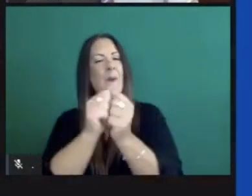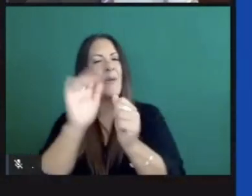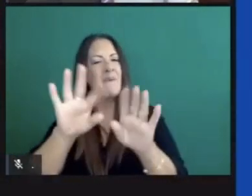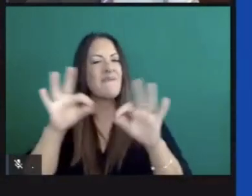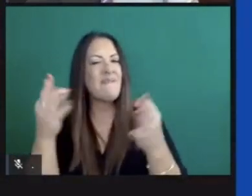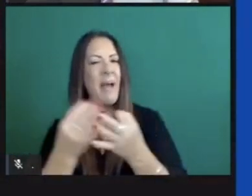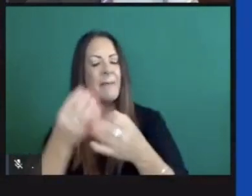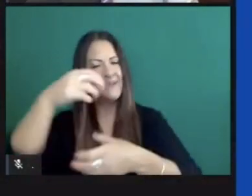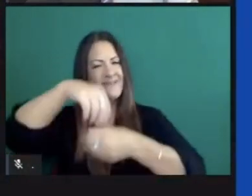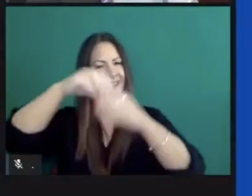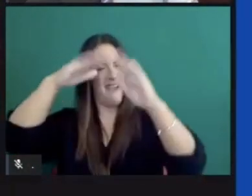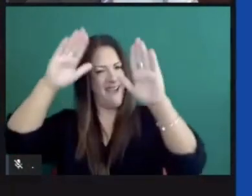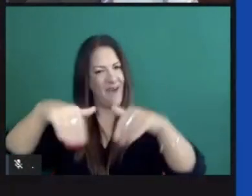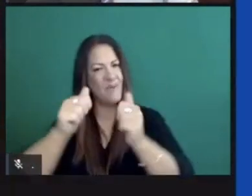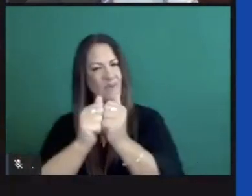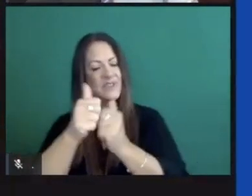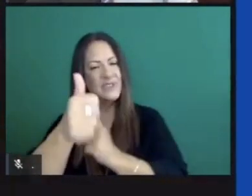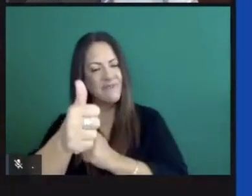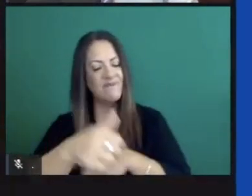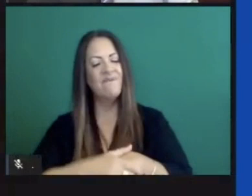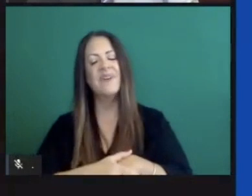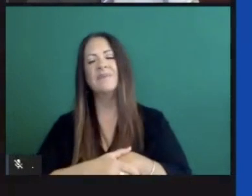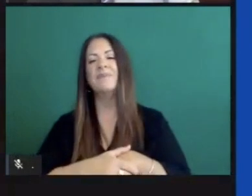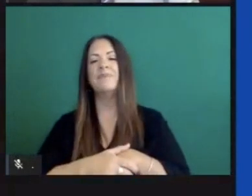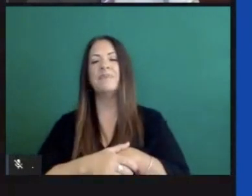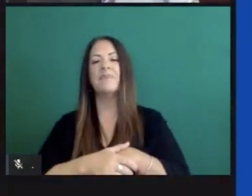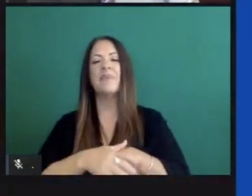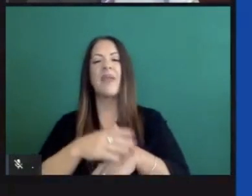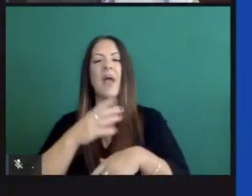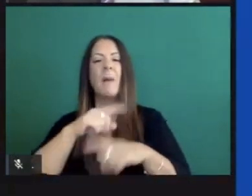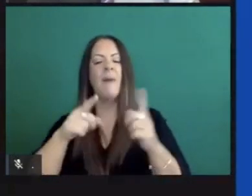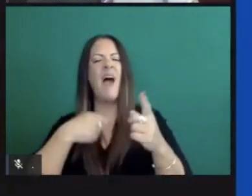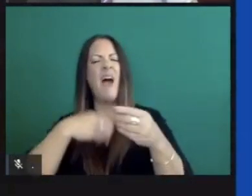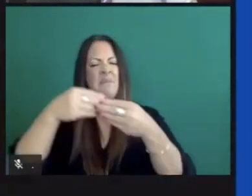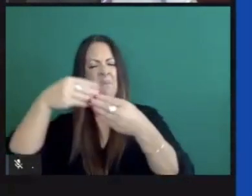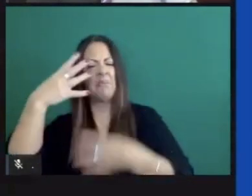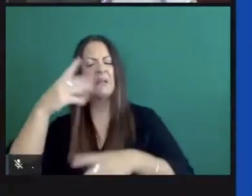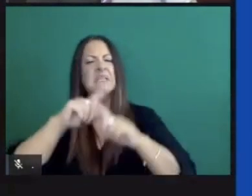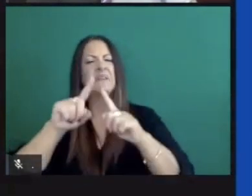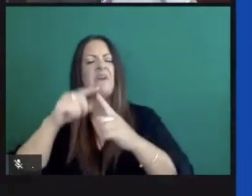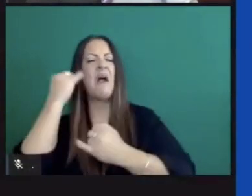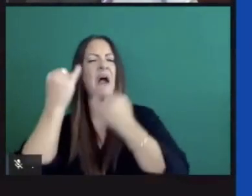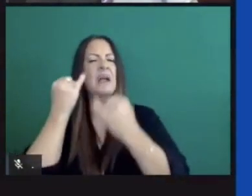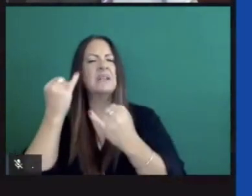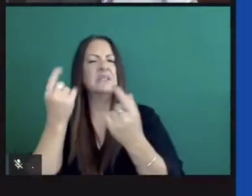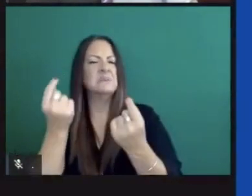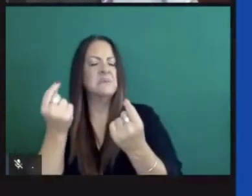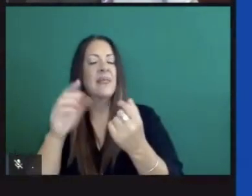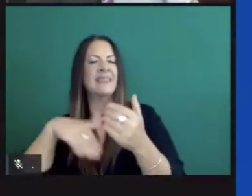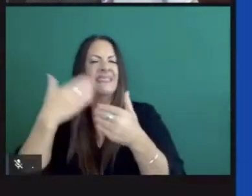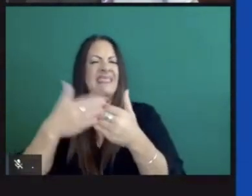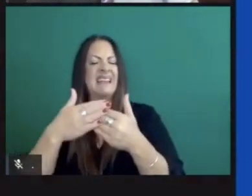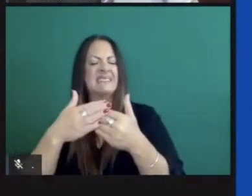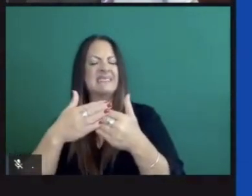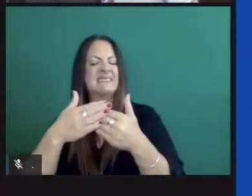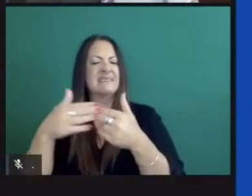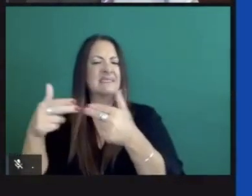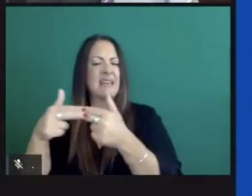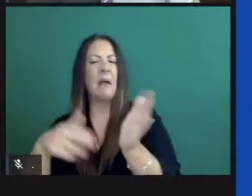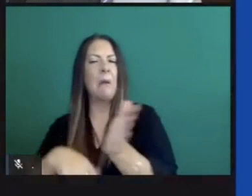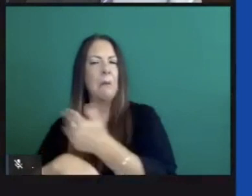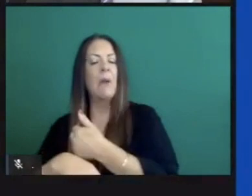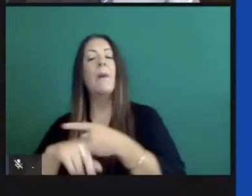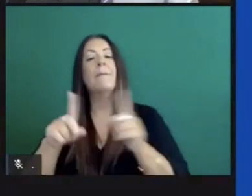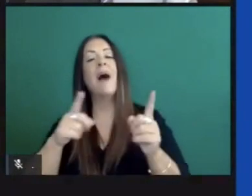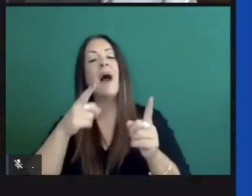celebrations create a number of new opportunities for how to celebrate Halloween. We'll get to those on the next slide, but really celebrating at